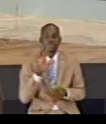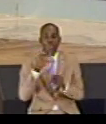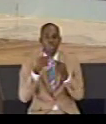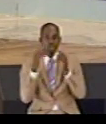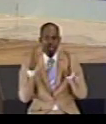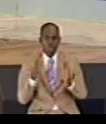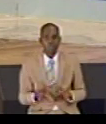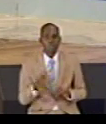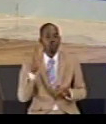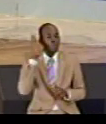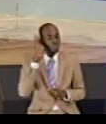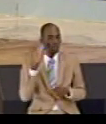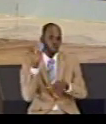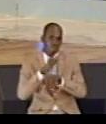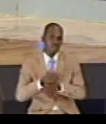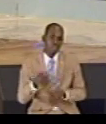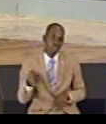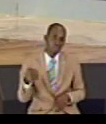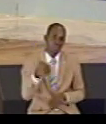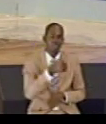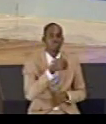conquer themselves.